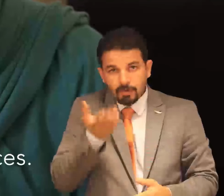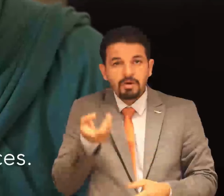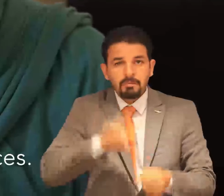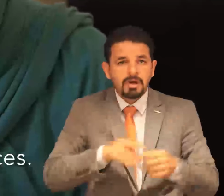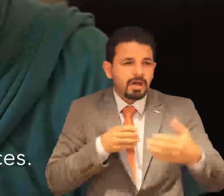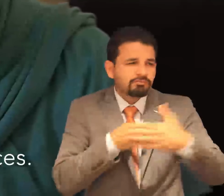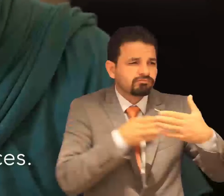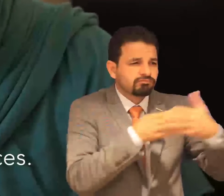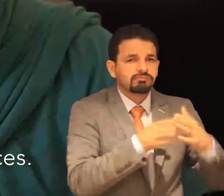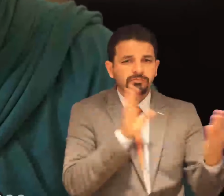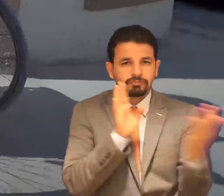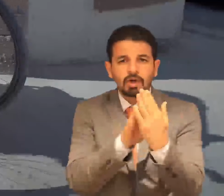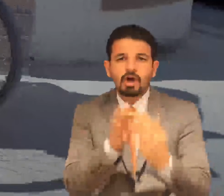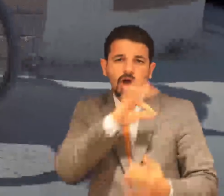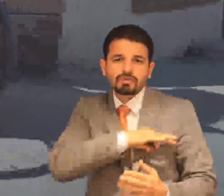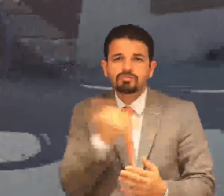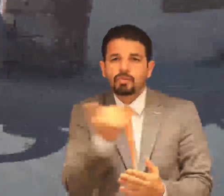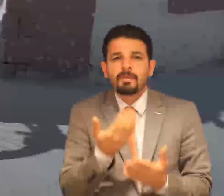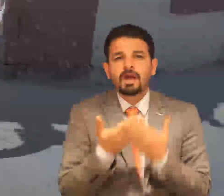accessing services